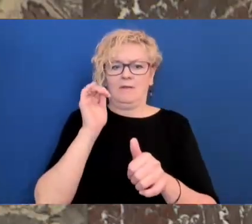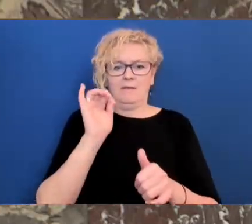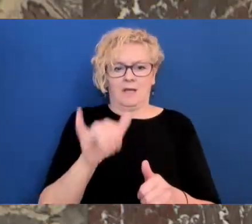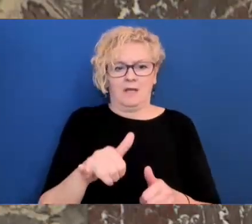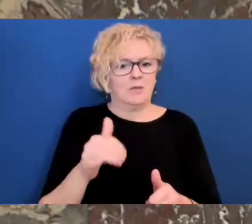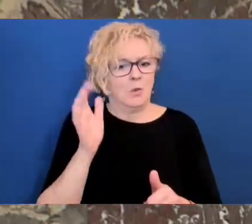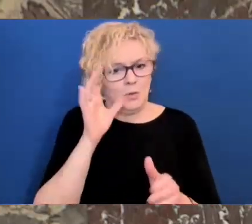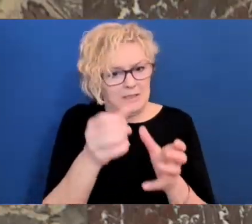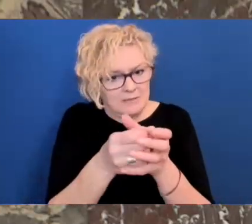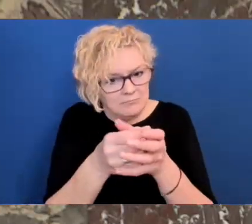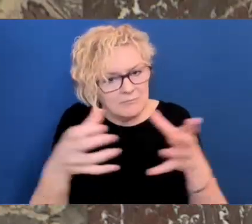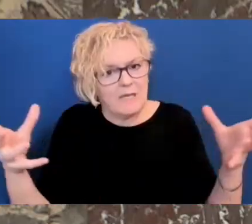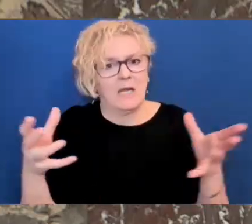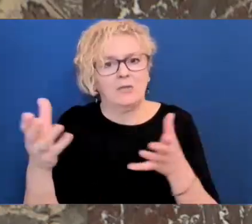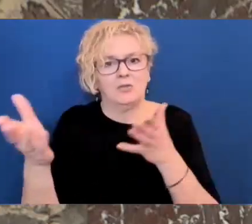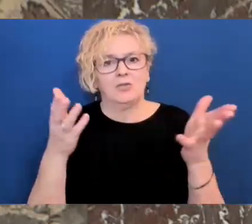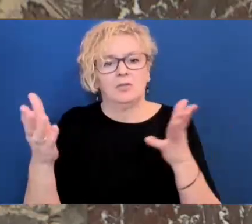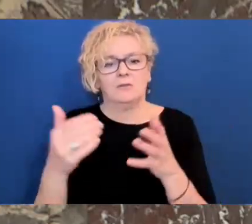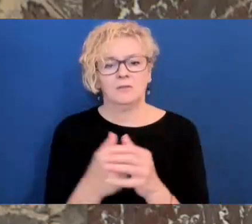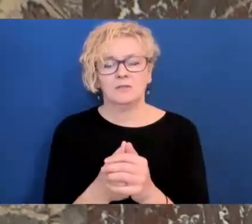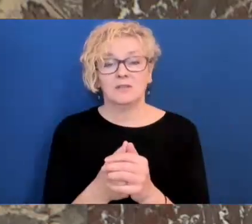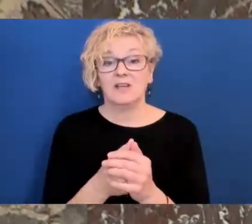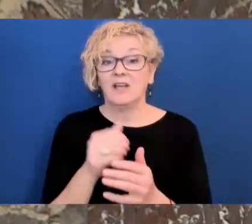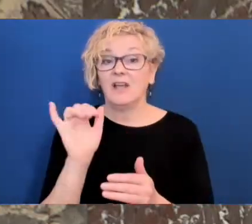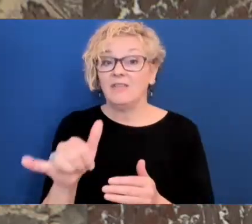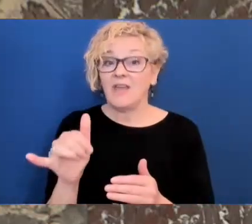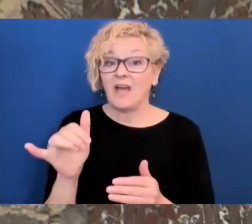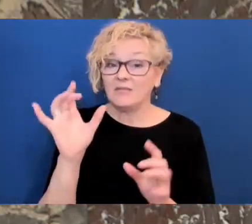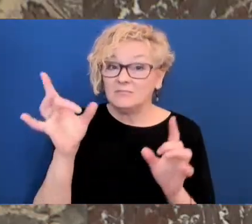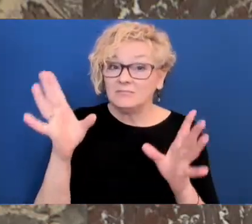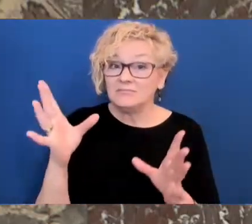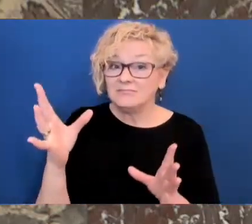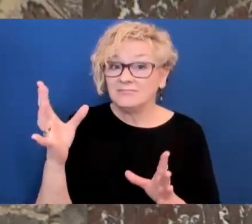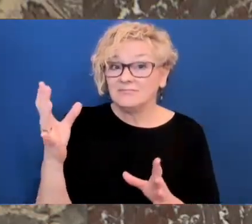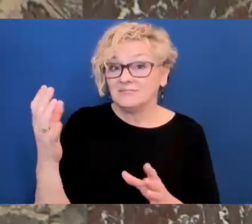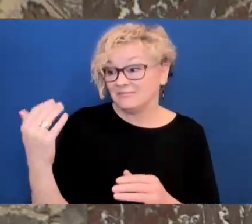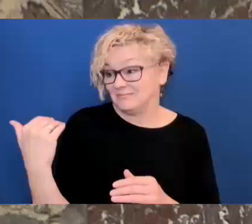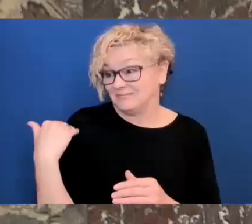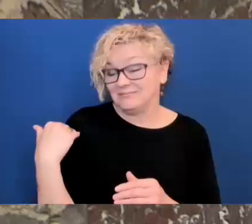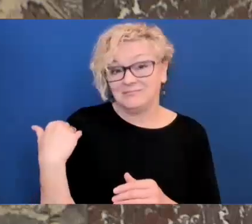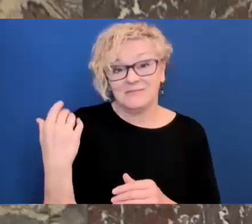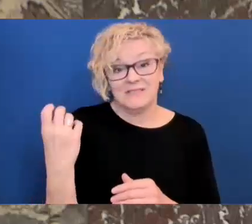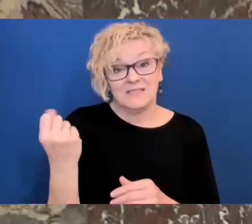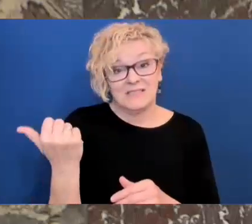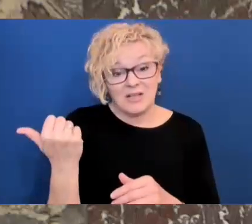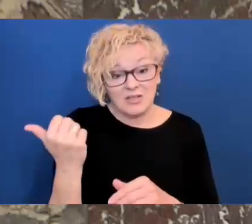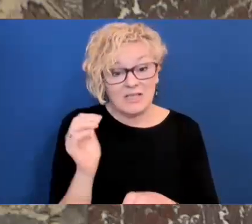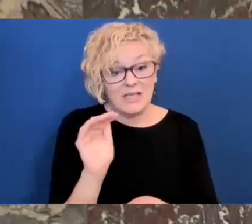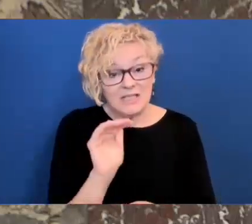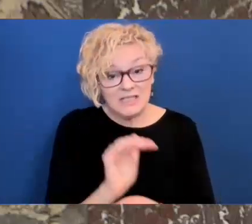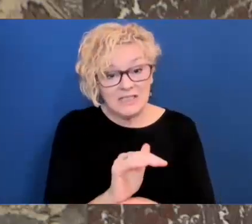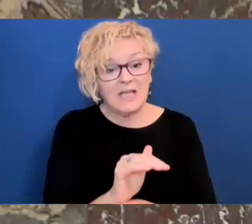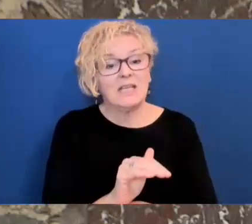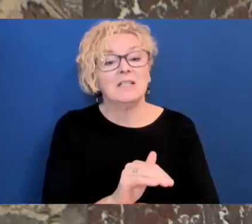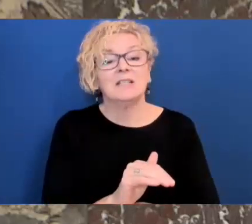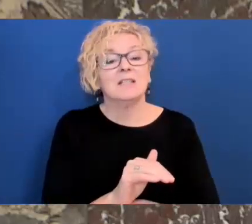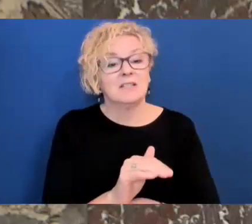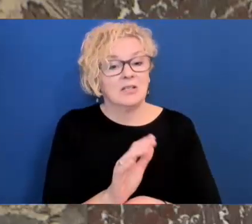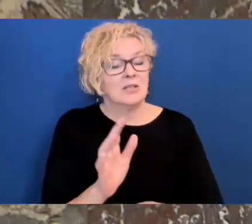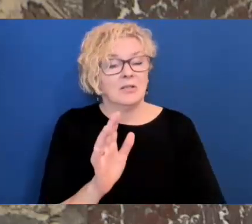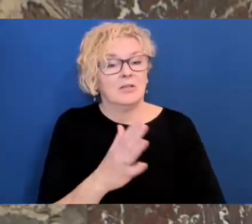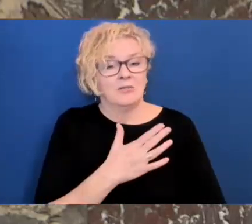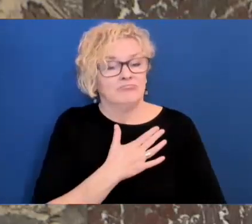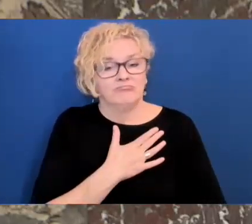Vancouver, we'll look to the criminal justice system to provide information, police, about what they find in